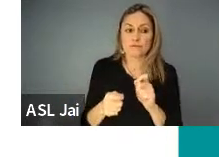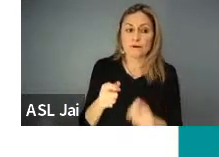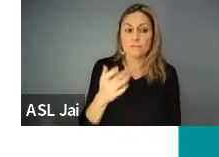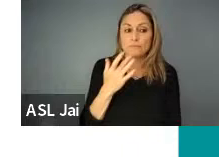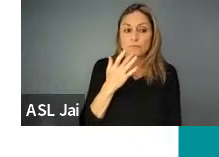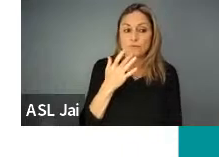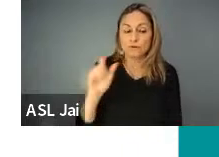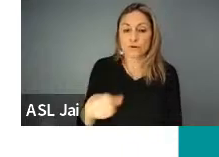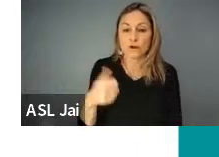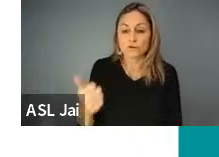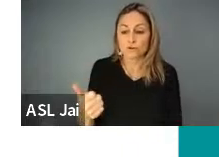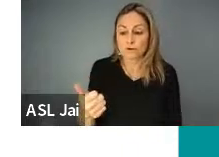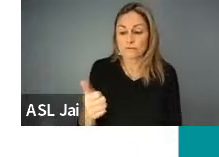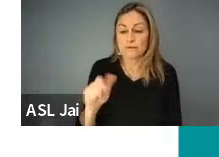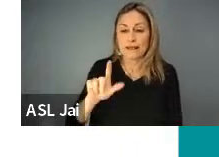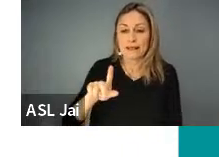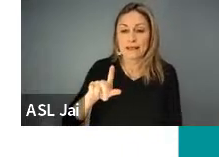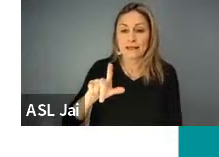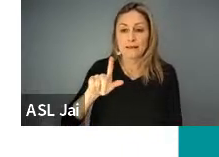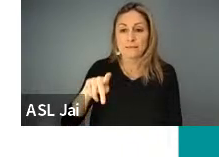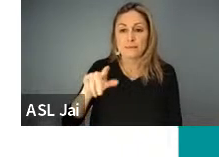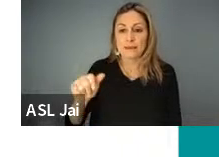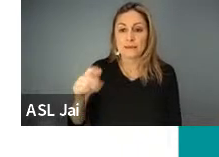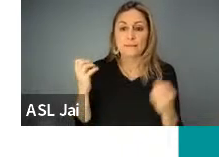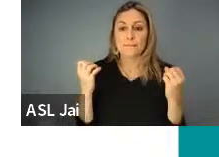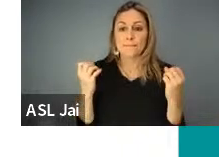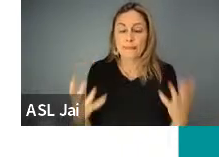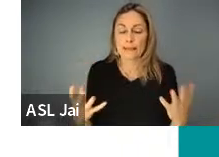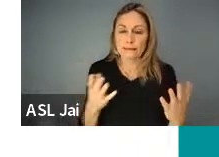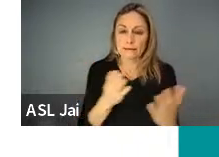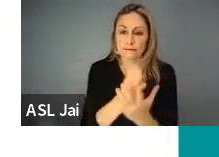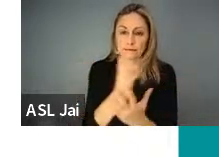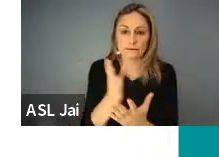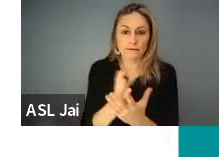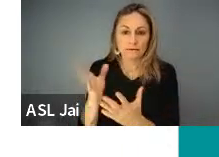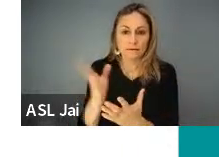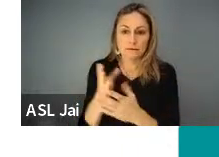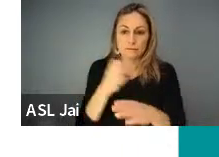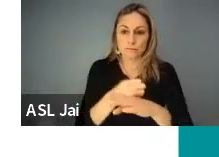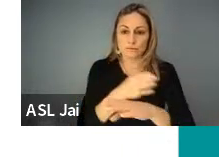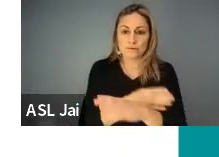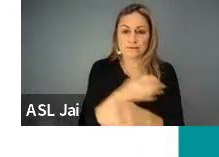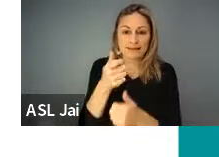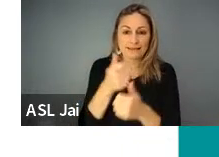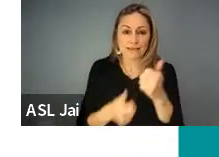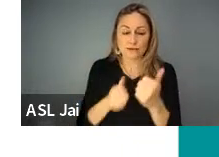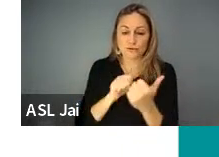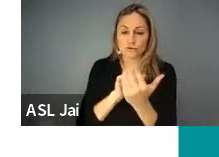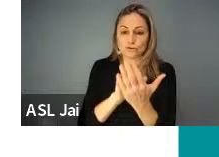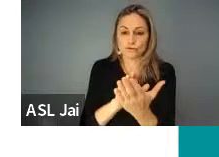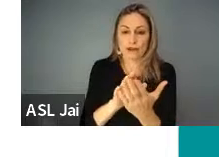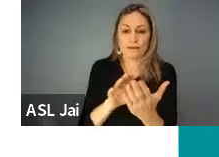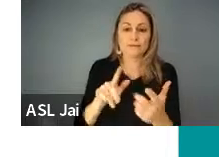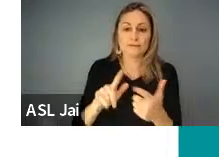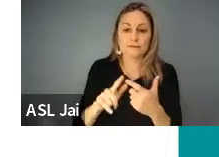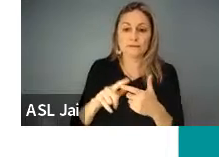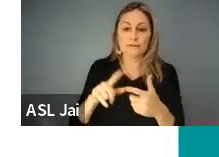is a set of multimodal improvements that address the purpose and need for the program.